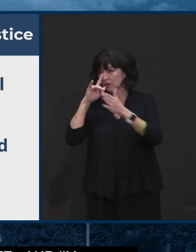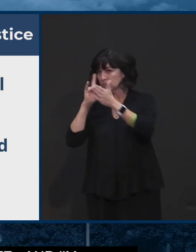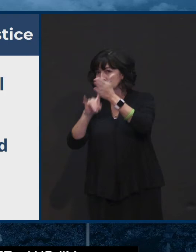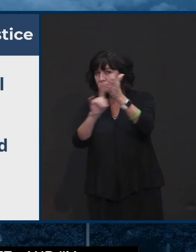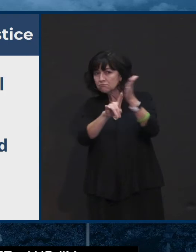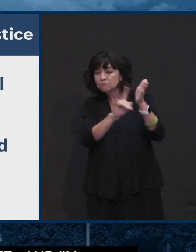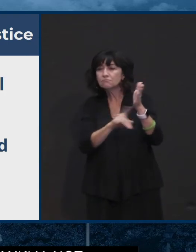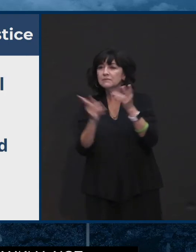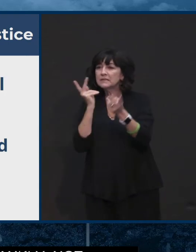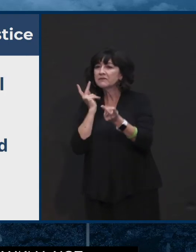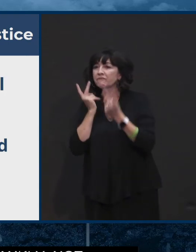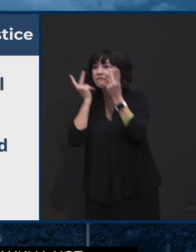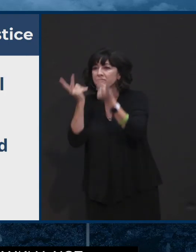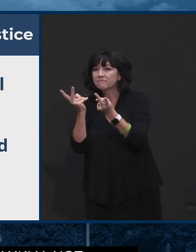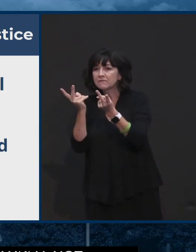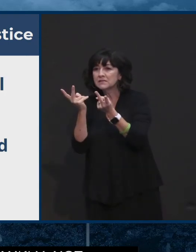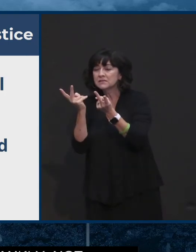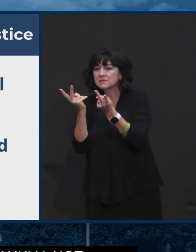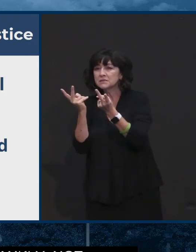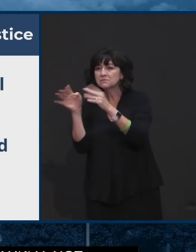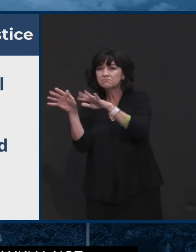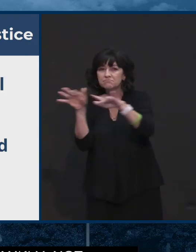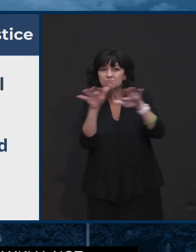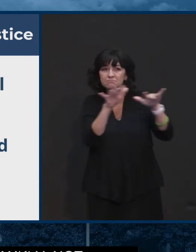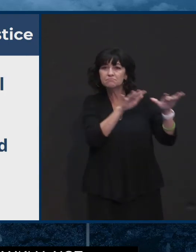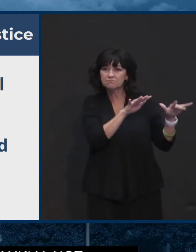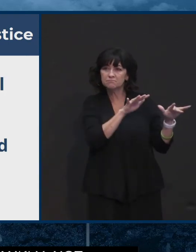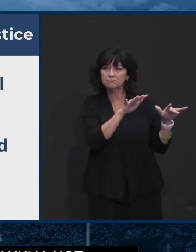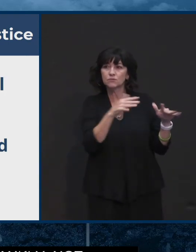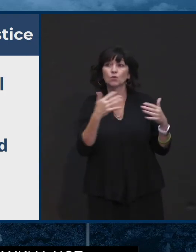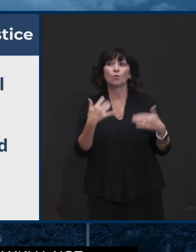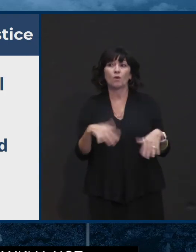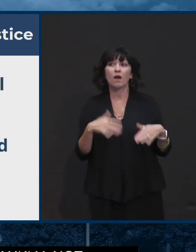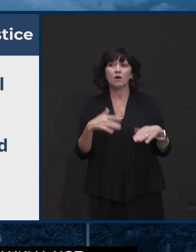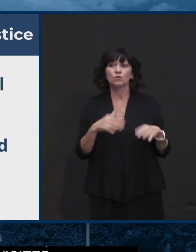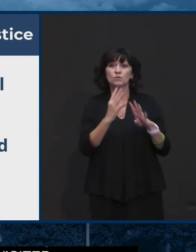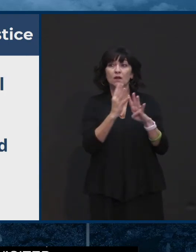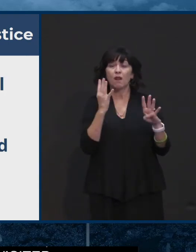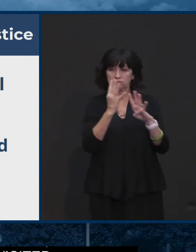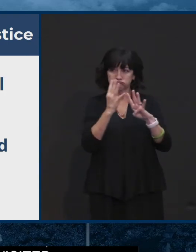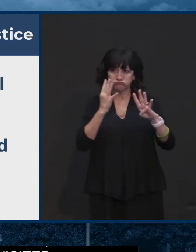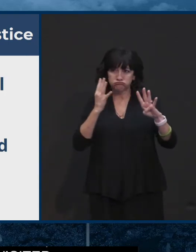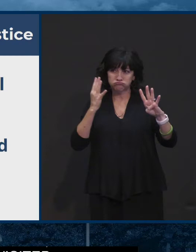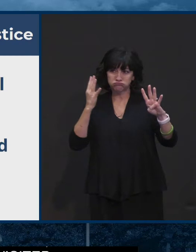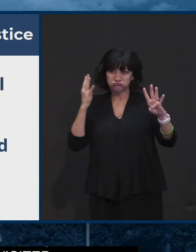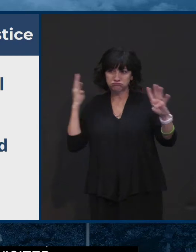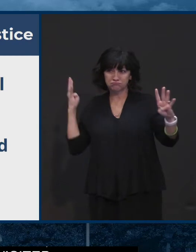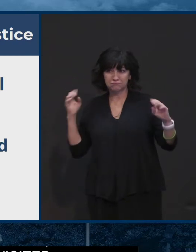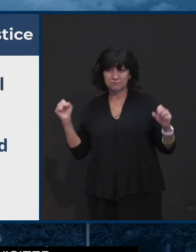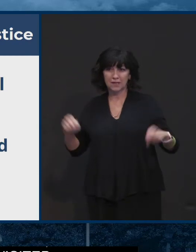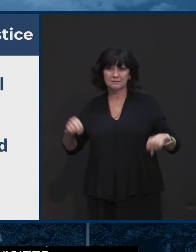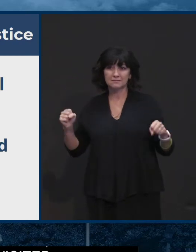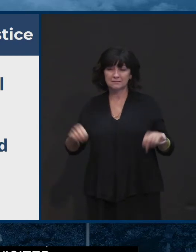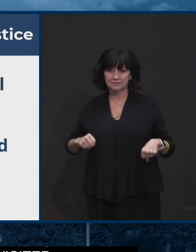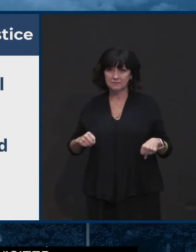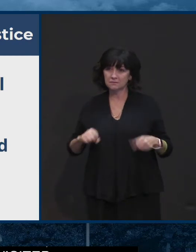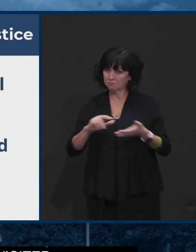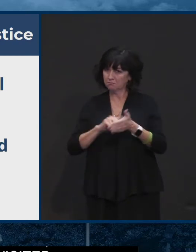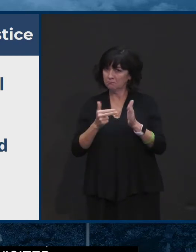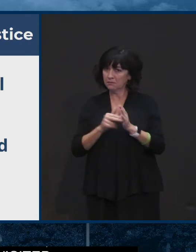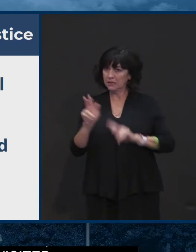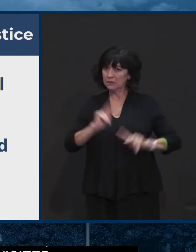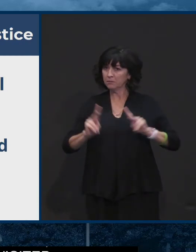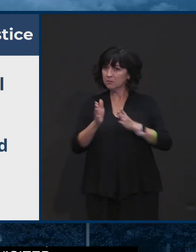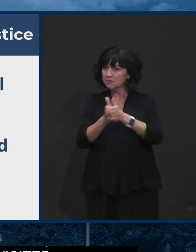state, we have seen that the lines are long, that people are eager to